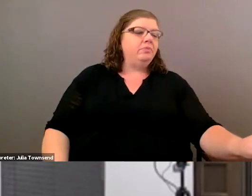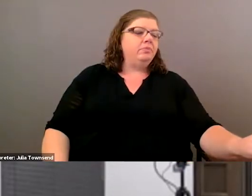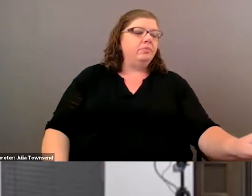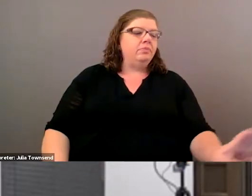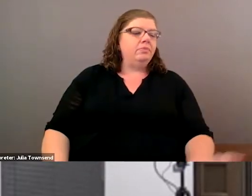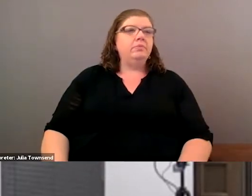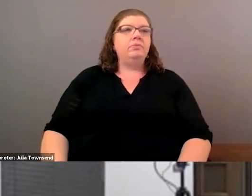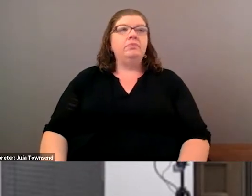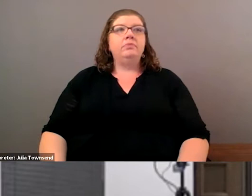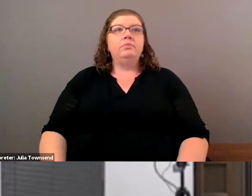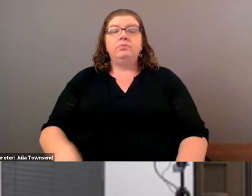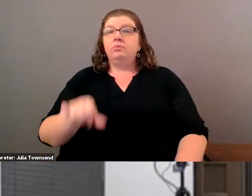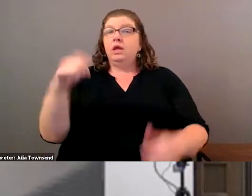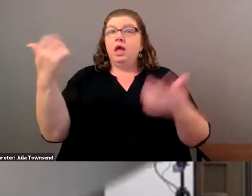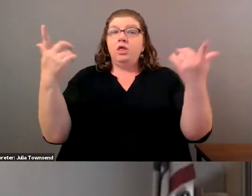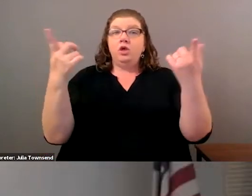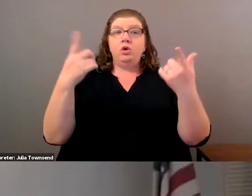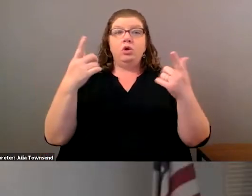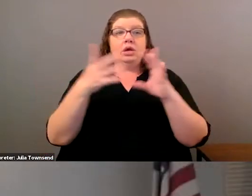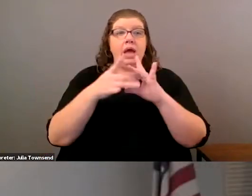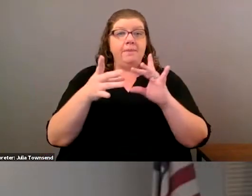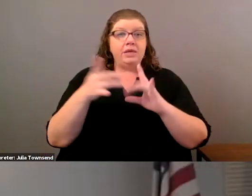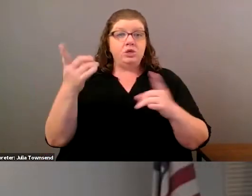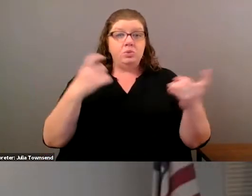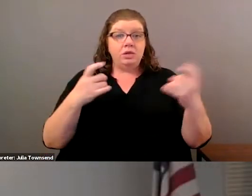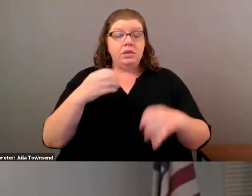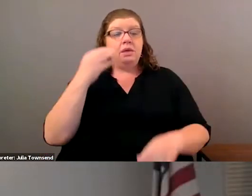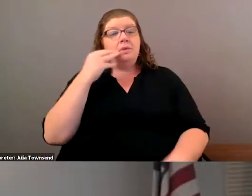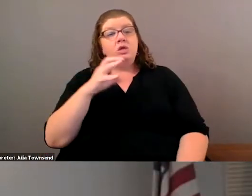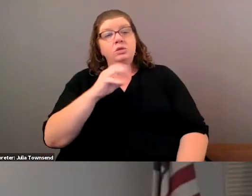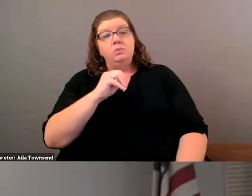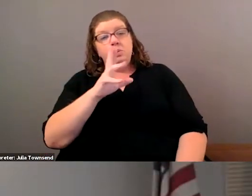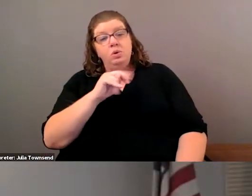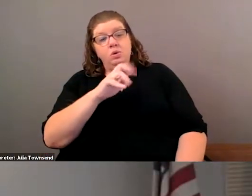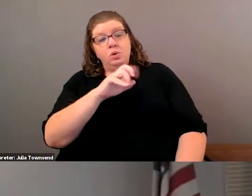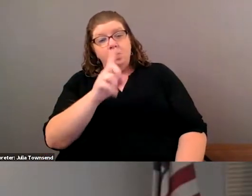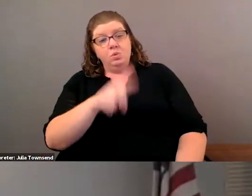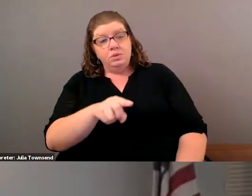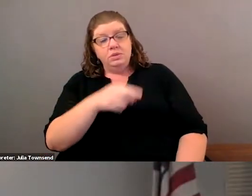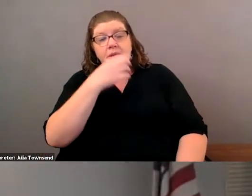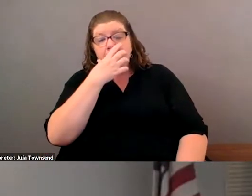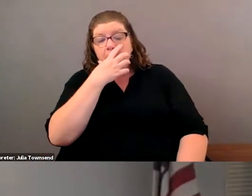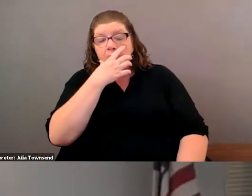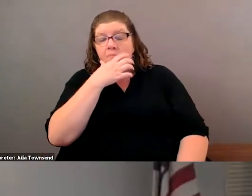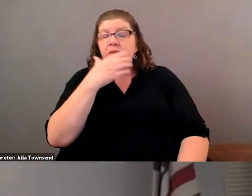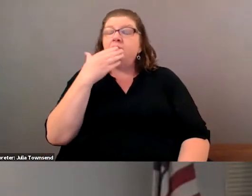Any other comments or questions? Ms. Munoz, please. Yes,